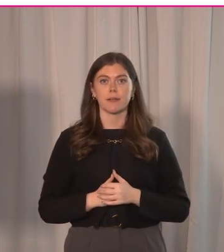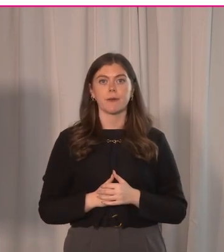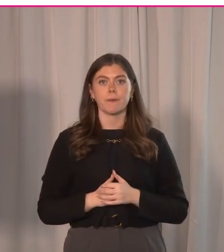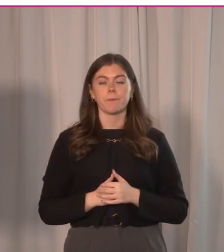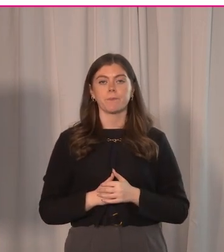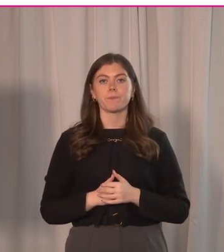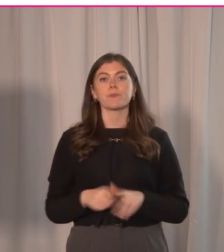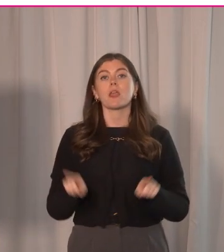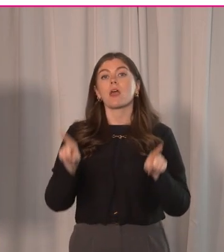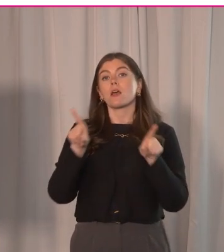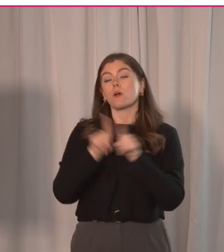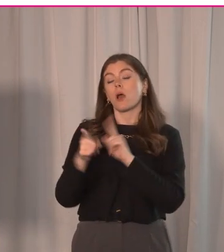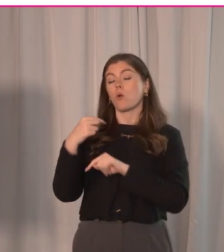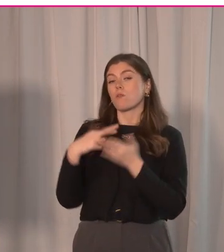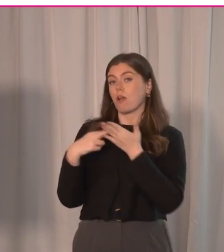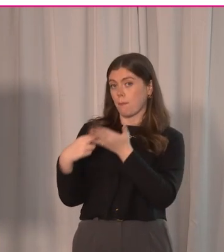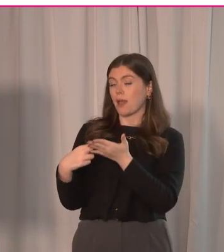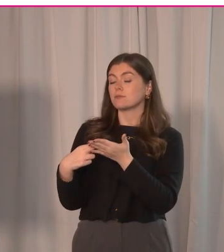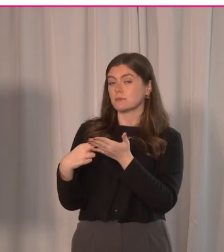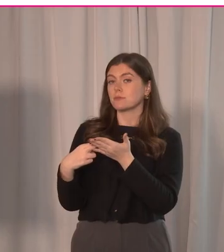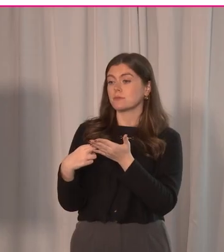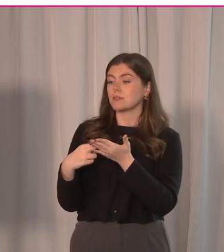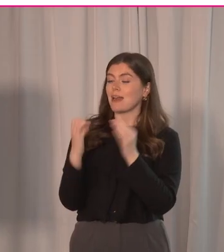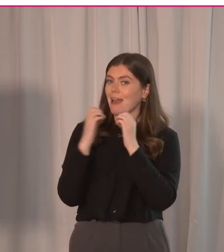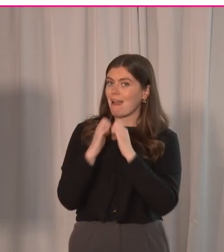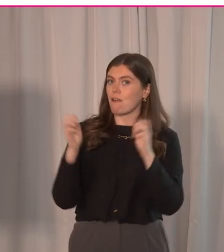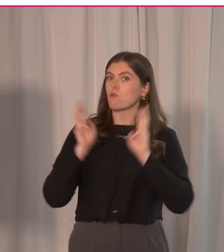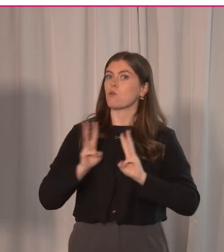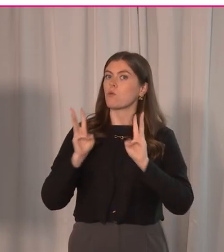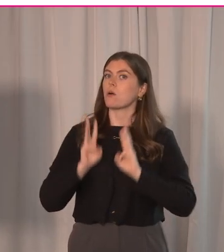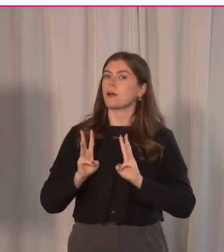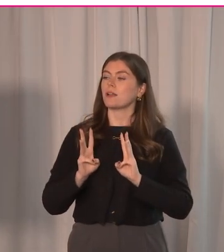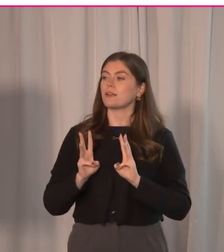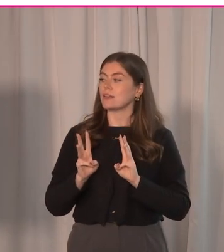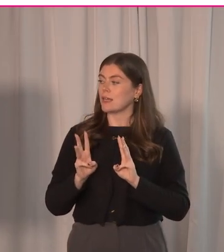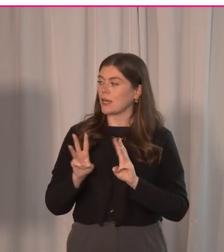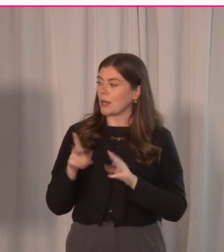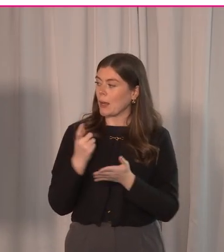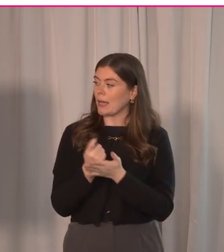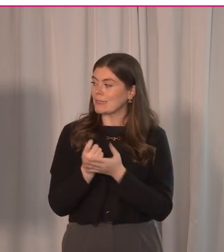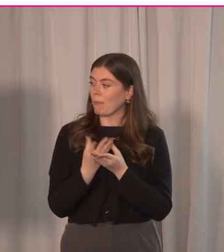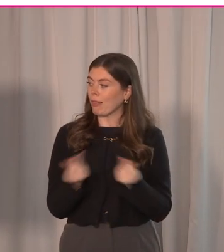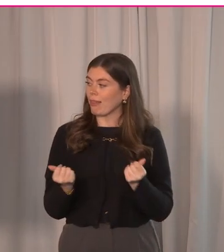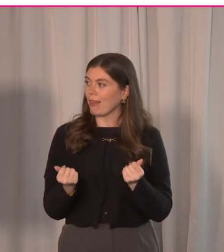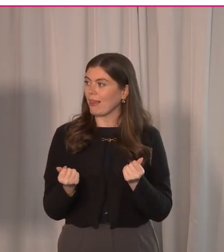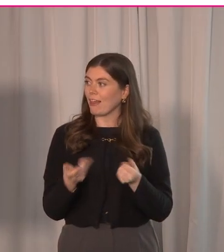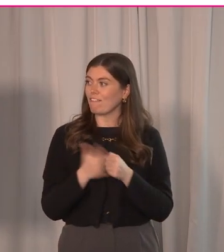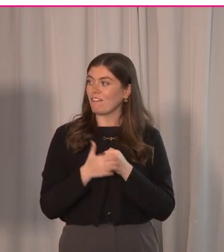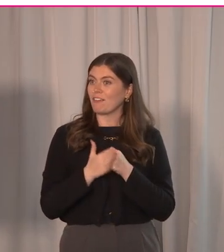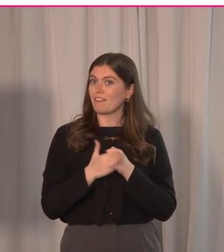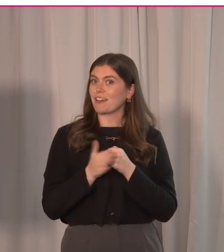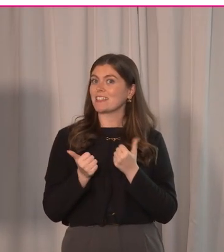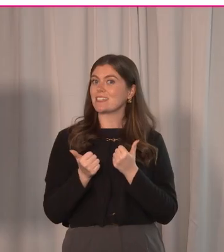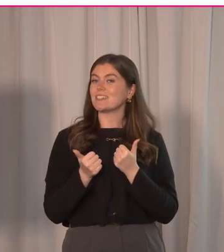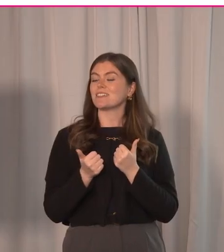We recommended, or we said that every woman should get, oh no, I've got time up. I've got 15 seconds on the clock.